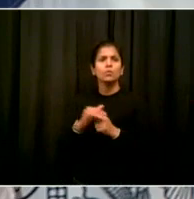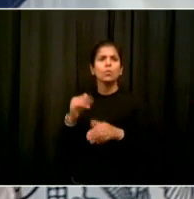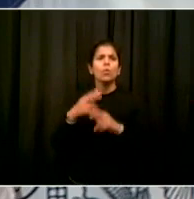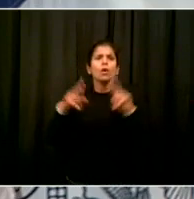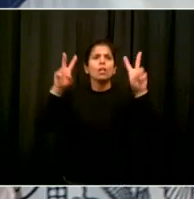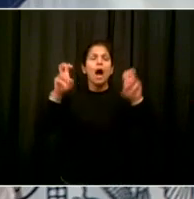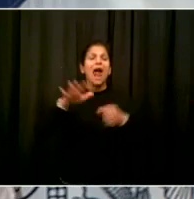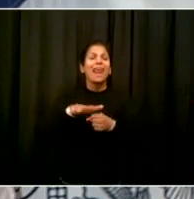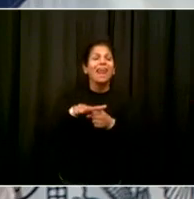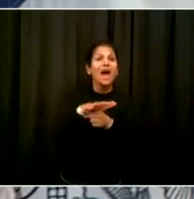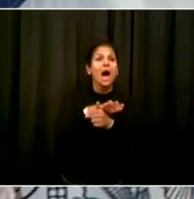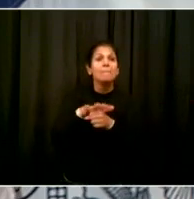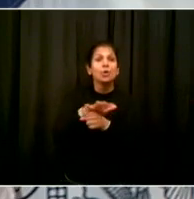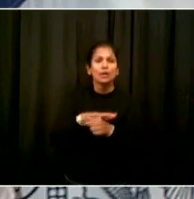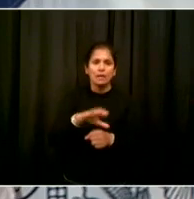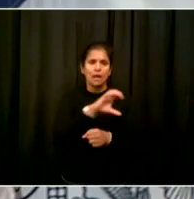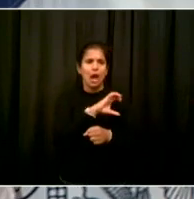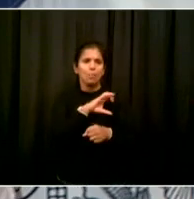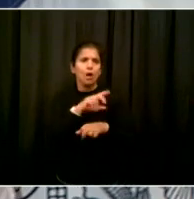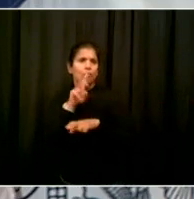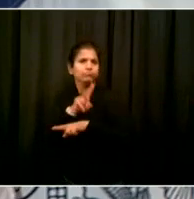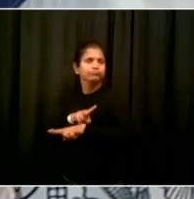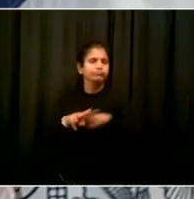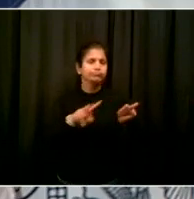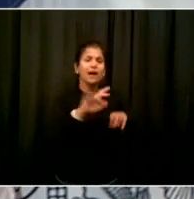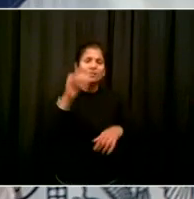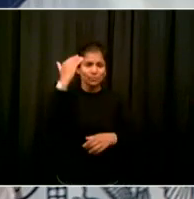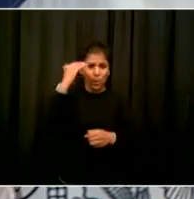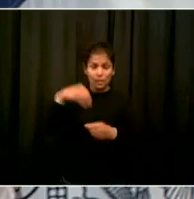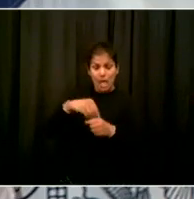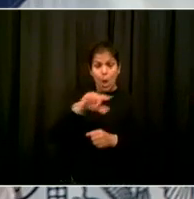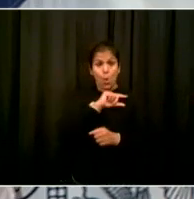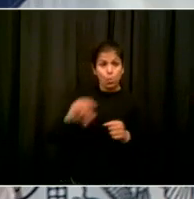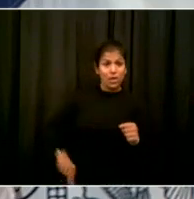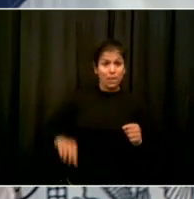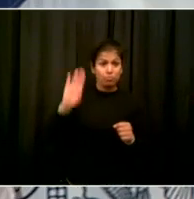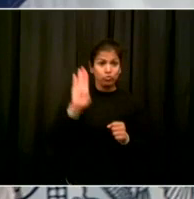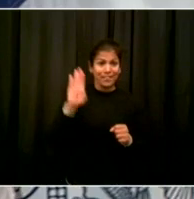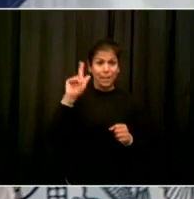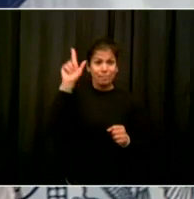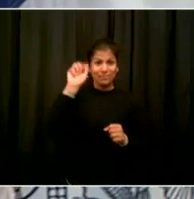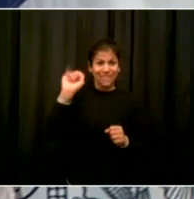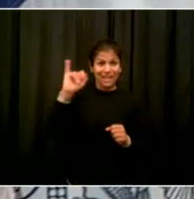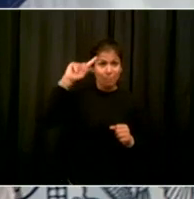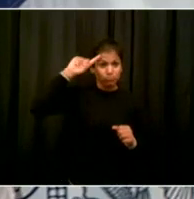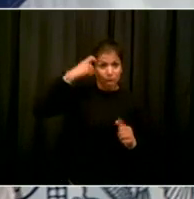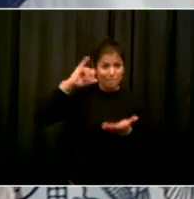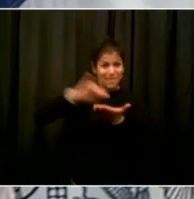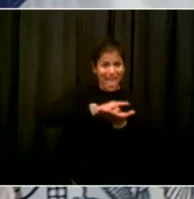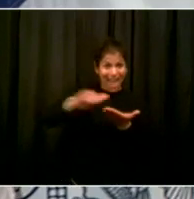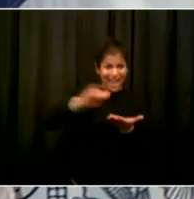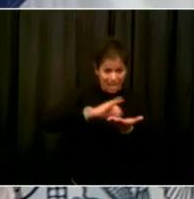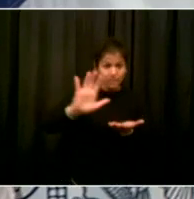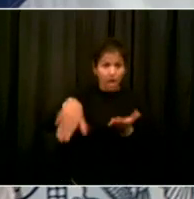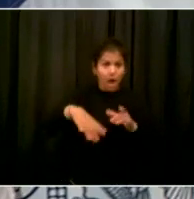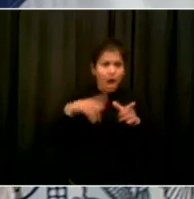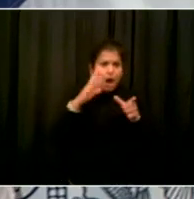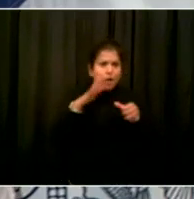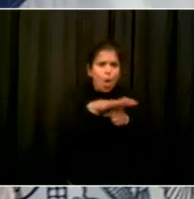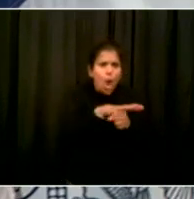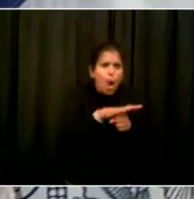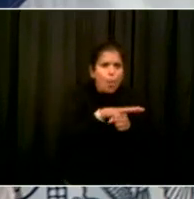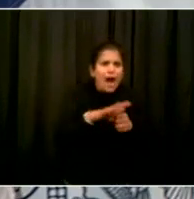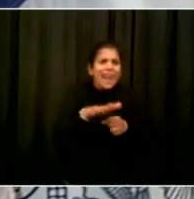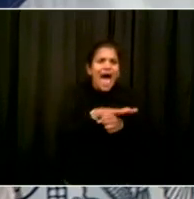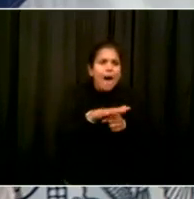do that, we need to keep moving forward leaders who truly share that vision and understand it personally and passionately and are going